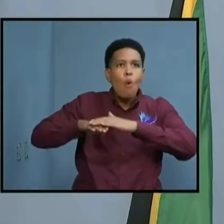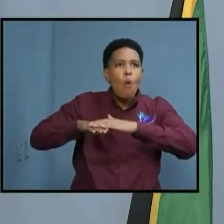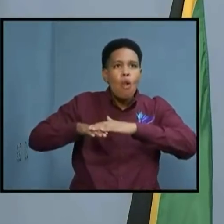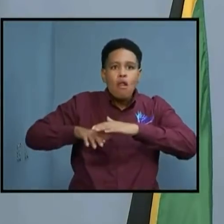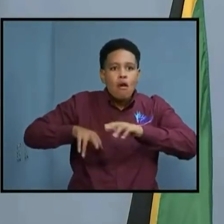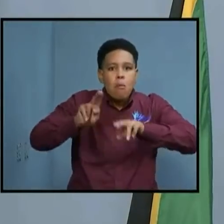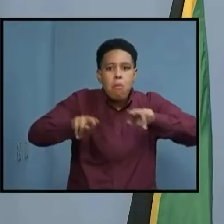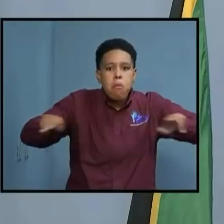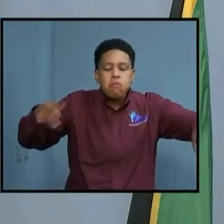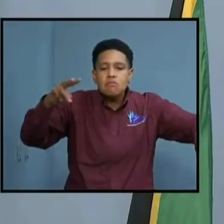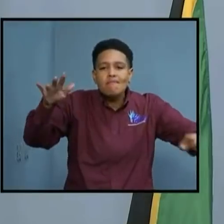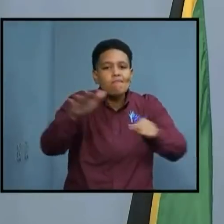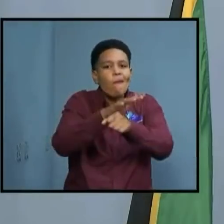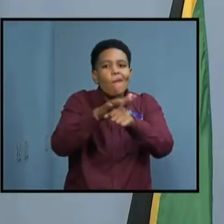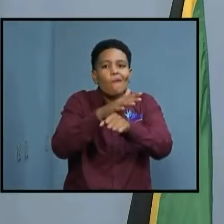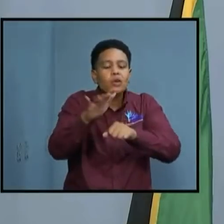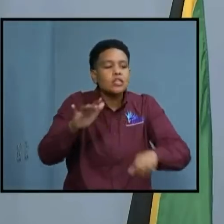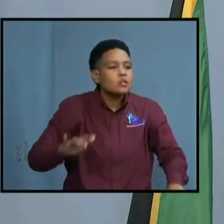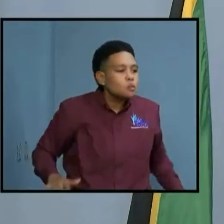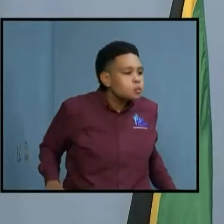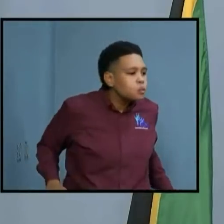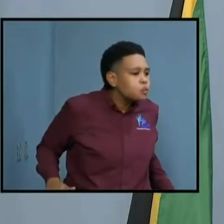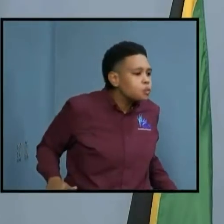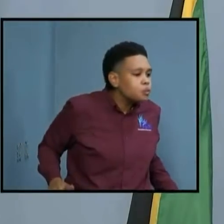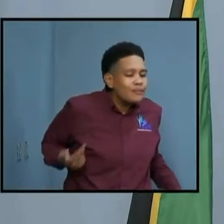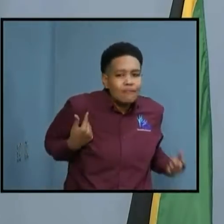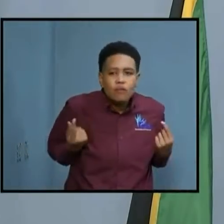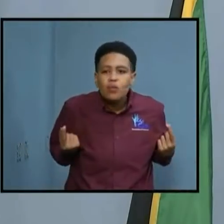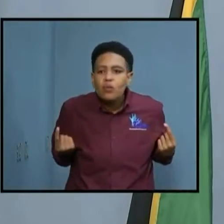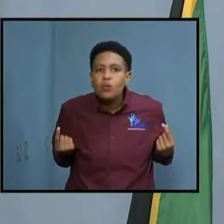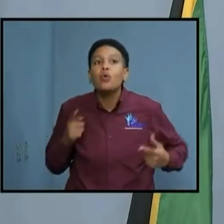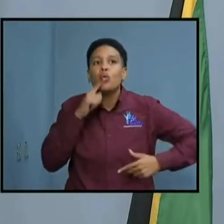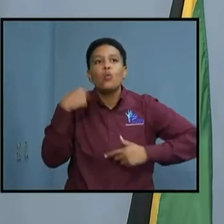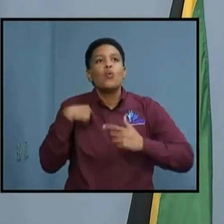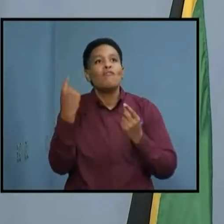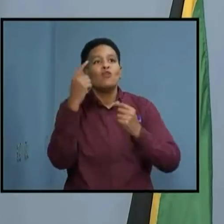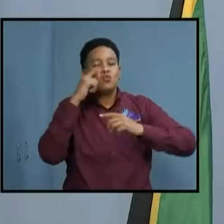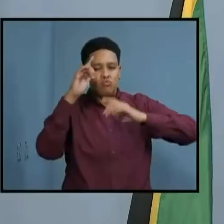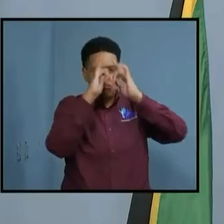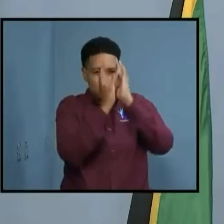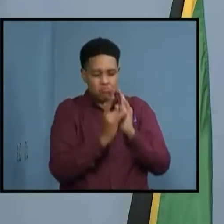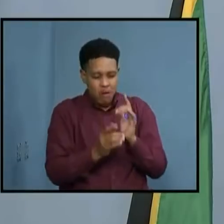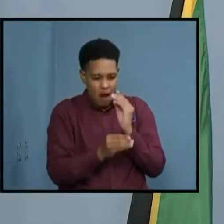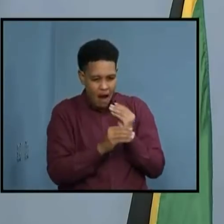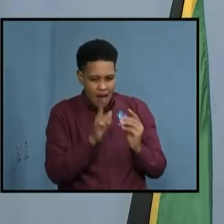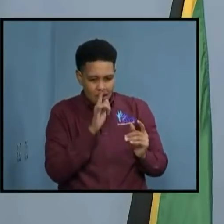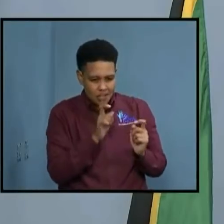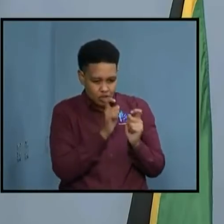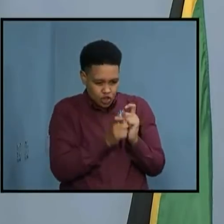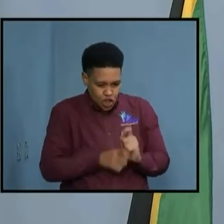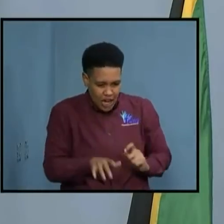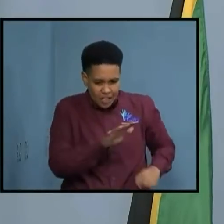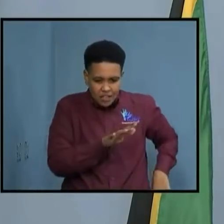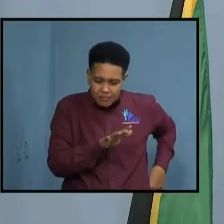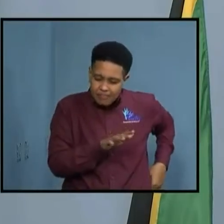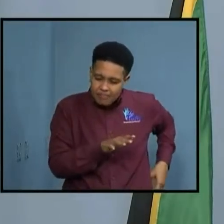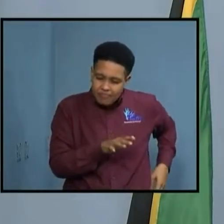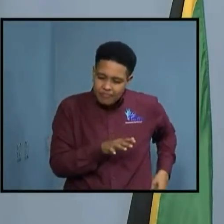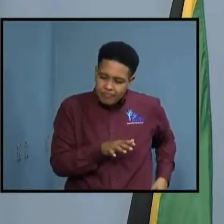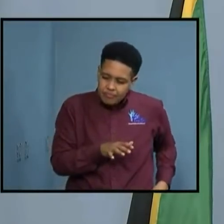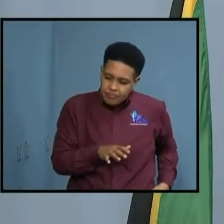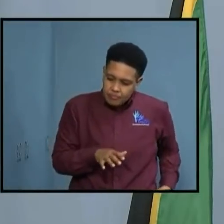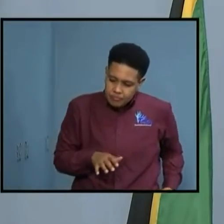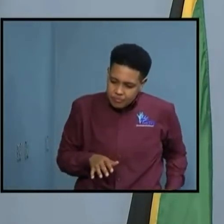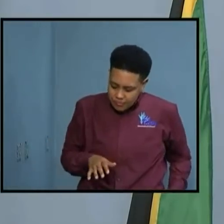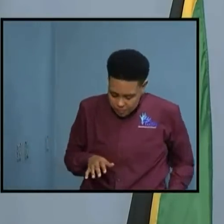were occupied, and we had to recalibrate and shift around some